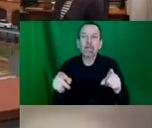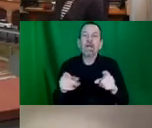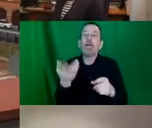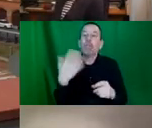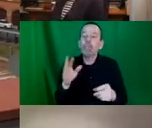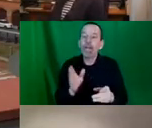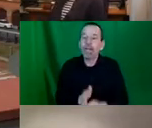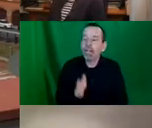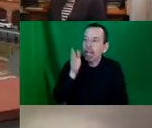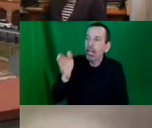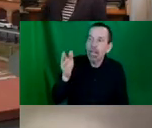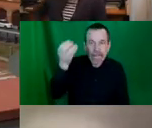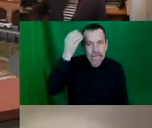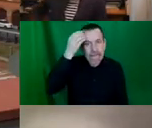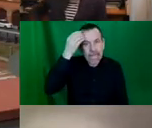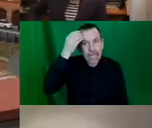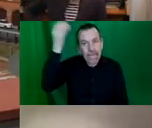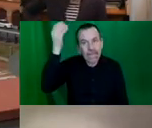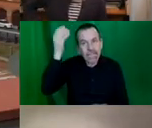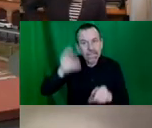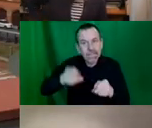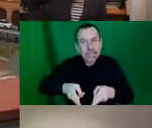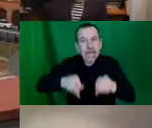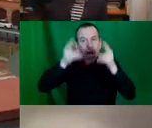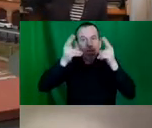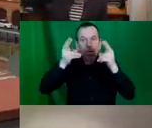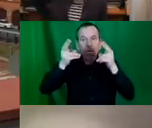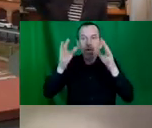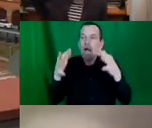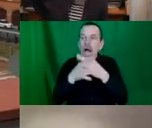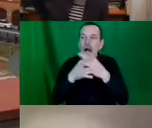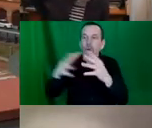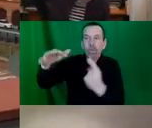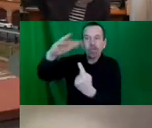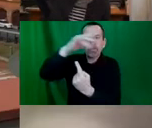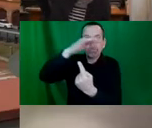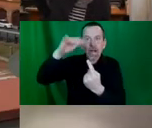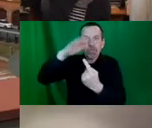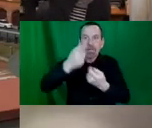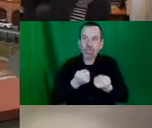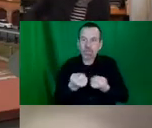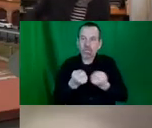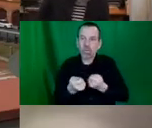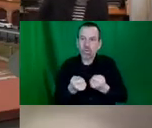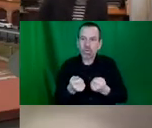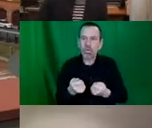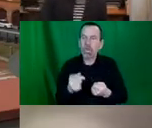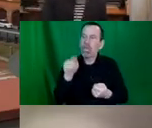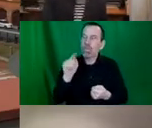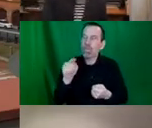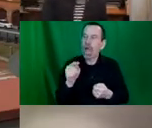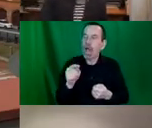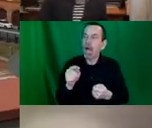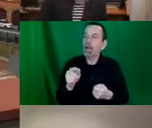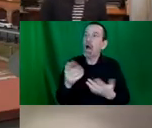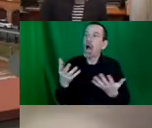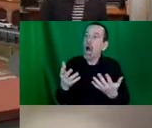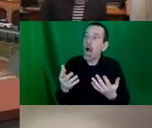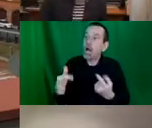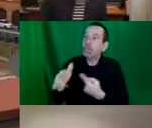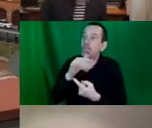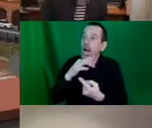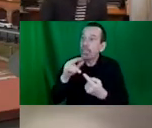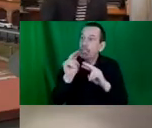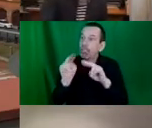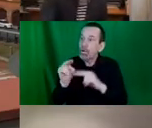see how the environment is controlled for open books on display. This led to further discussion of the environmental monitoring programme. Karen